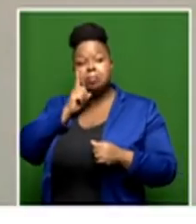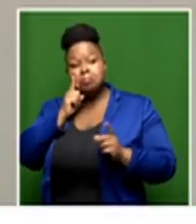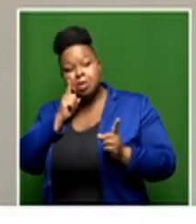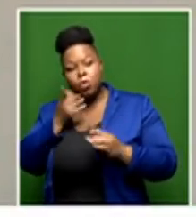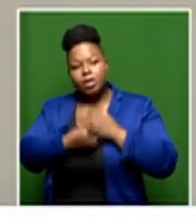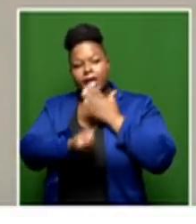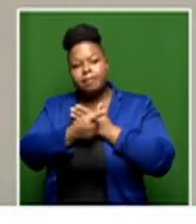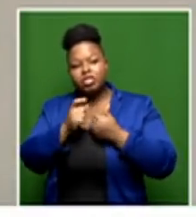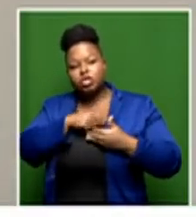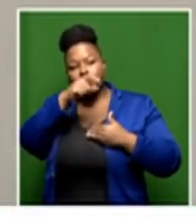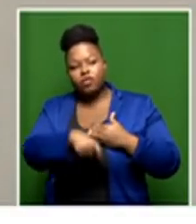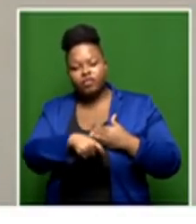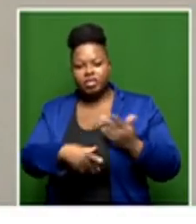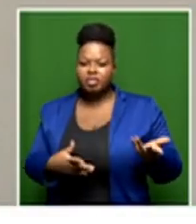those